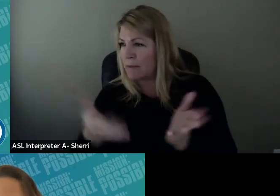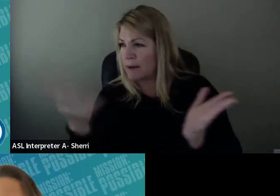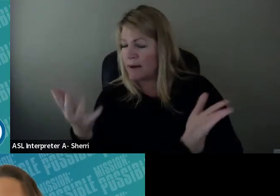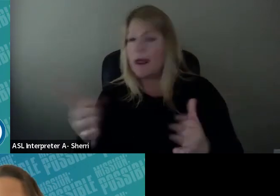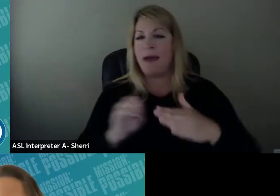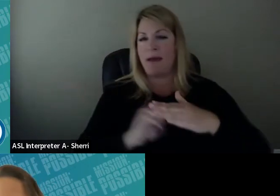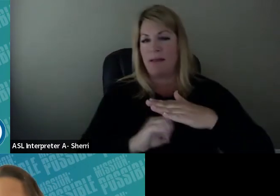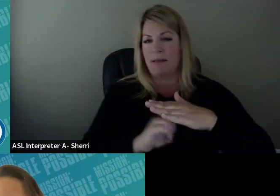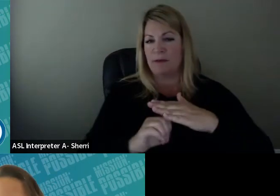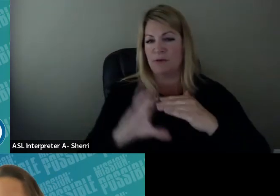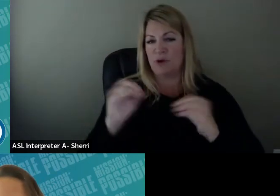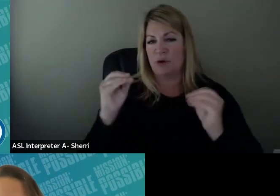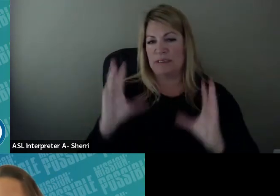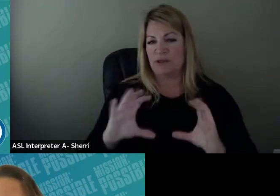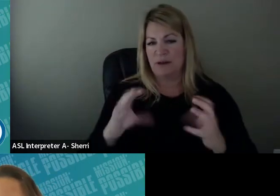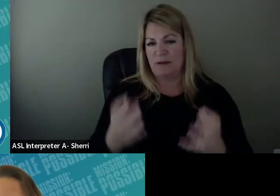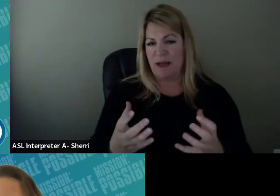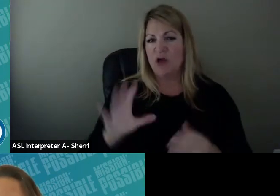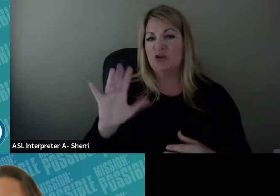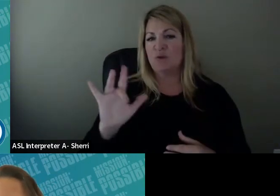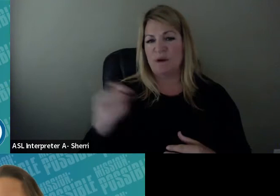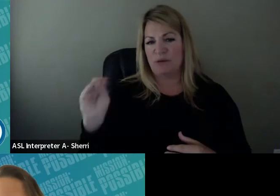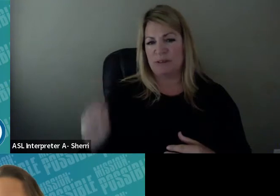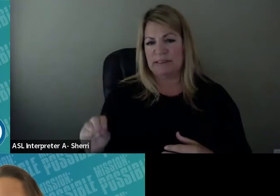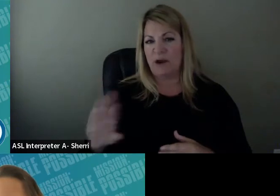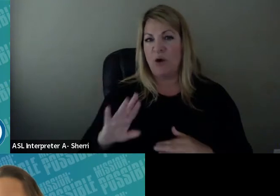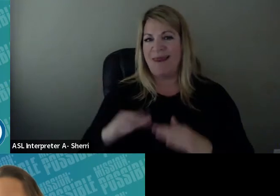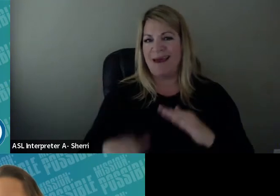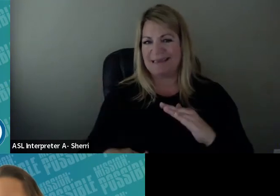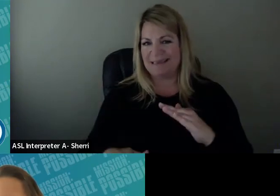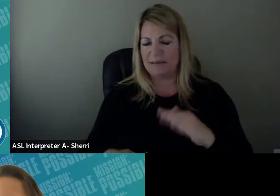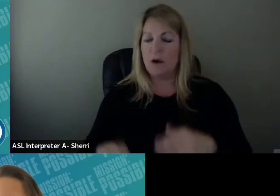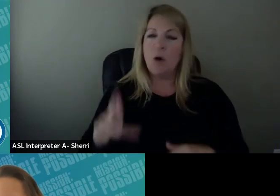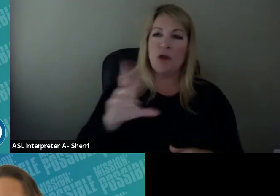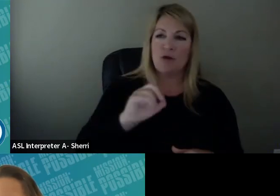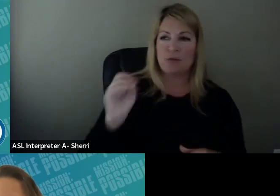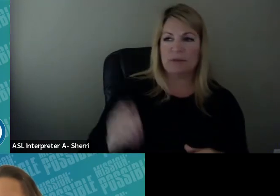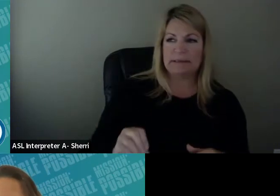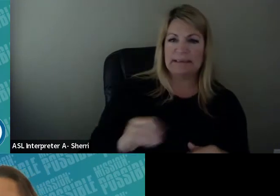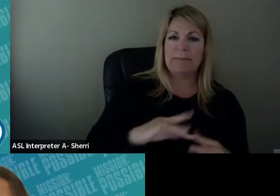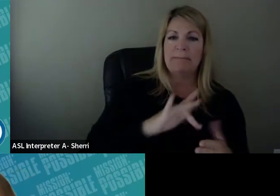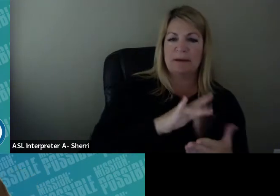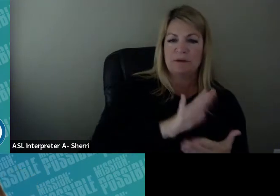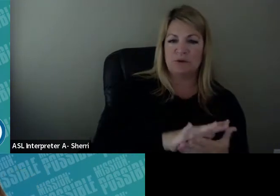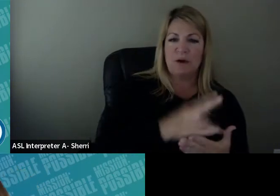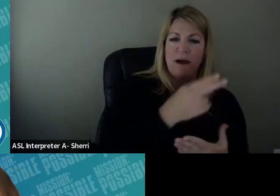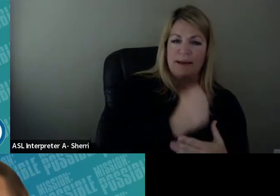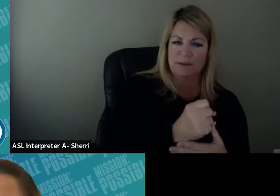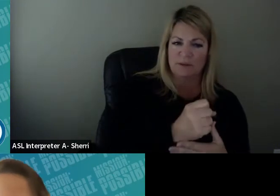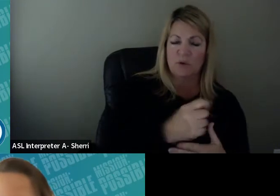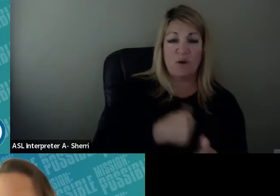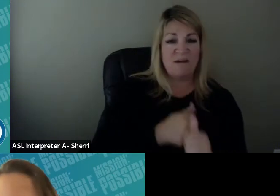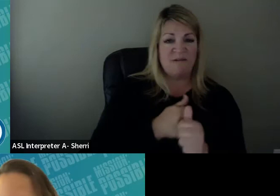elementary co-teaching class to have at least 25% or less, or 30% or less in middle school and high school. And we follow